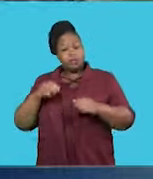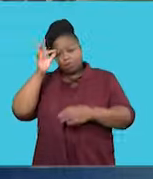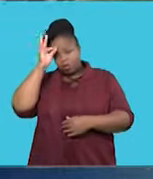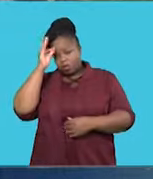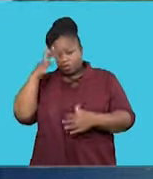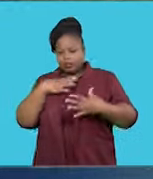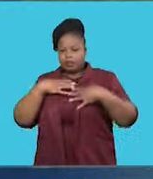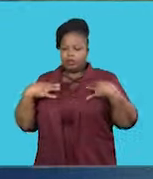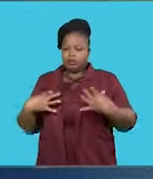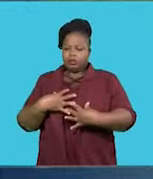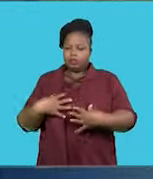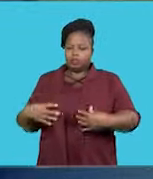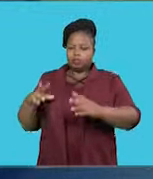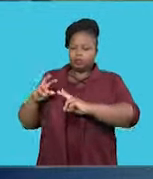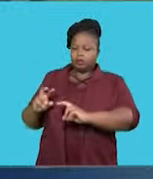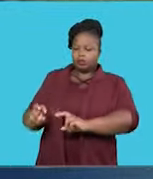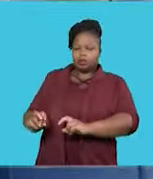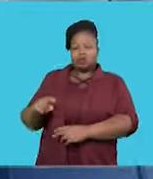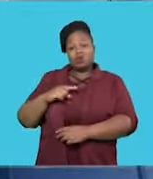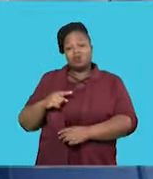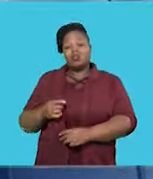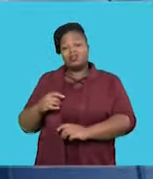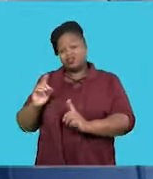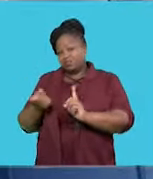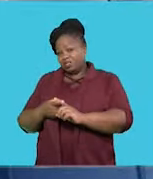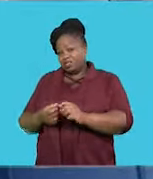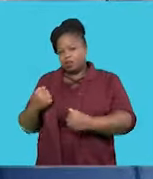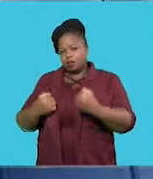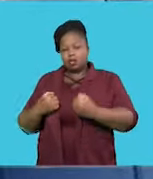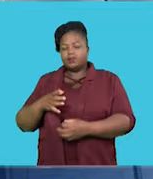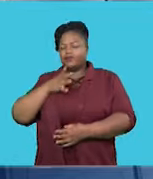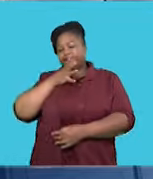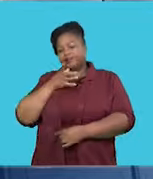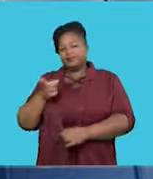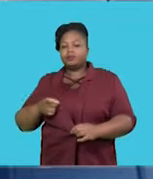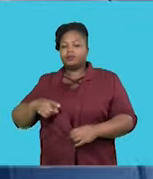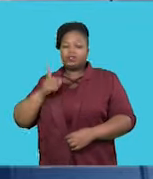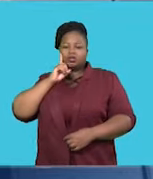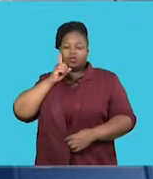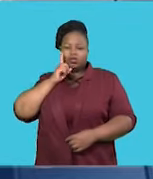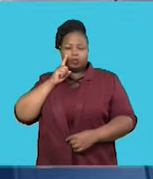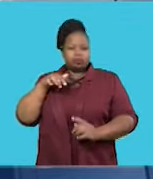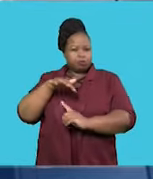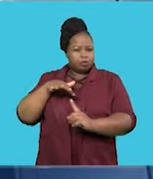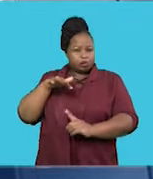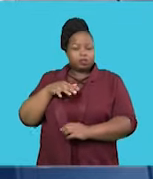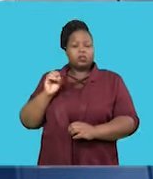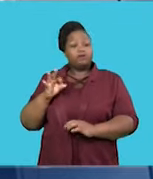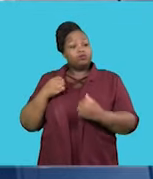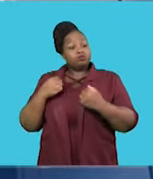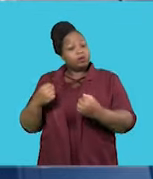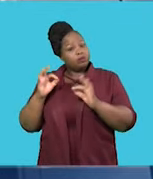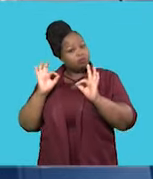ngoba isikhathe esiningi njengamanje kuzoba nengozi emgwaqo abheke isimo ukuthi o driver abakulungelene ube